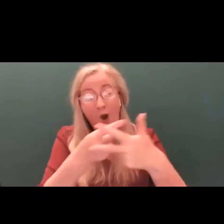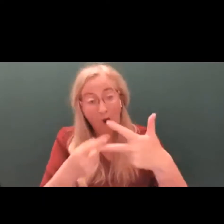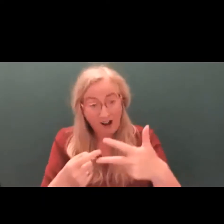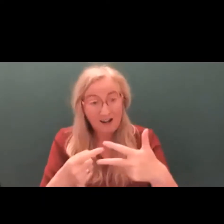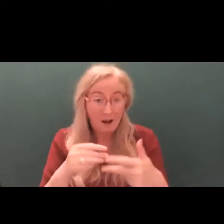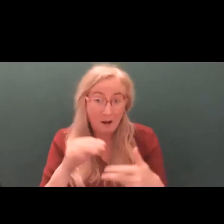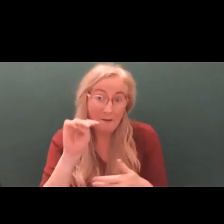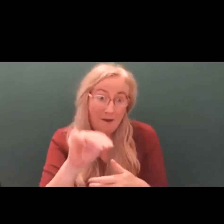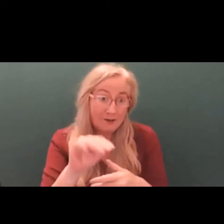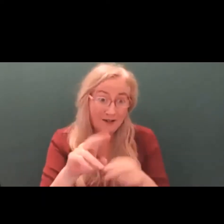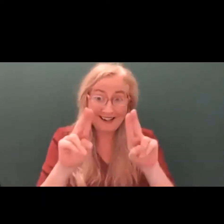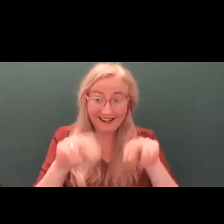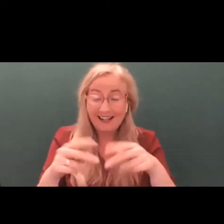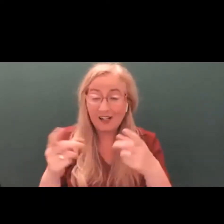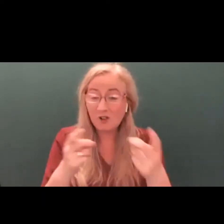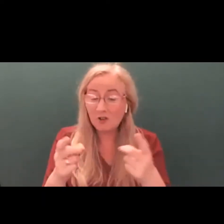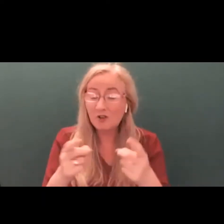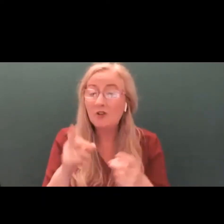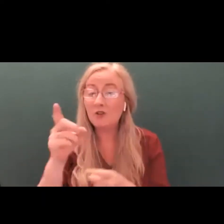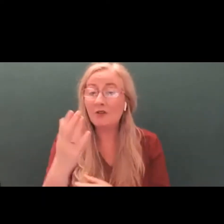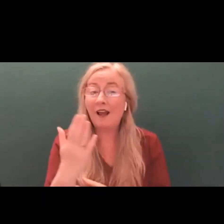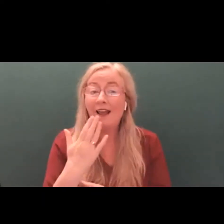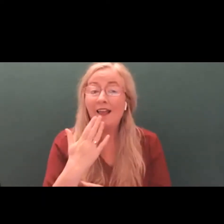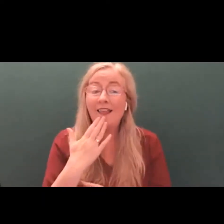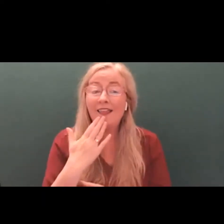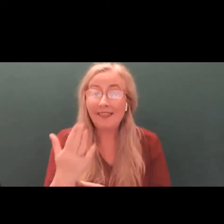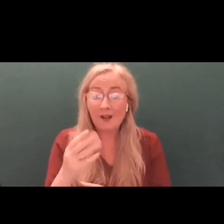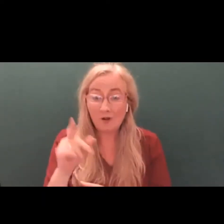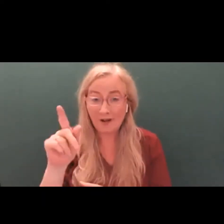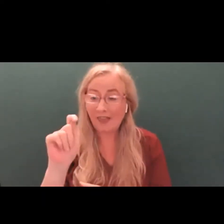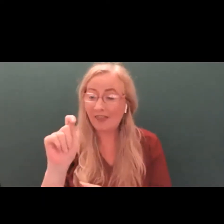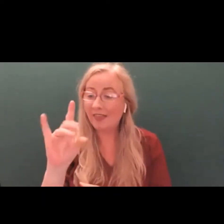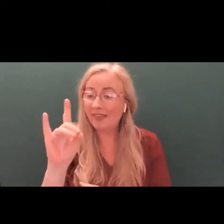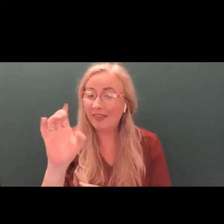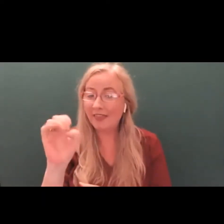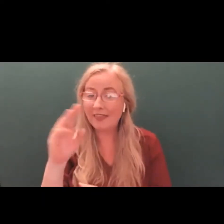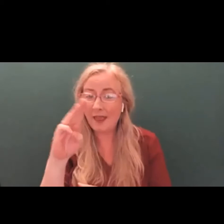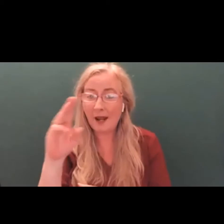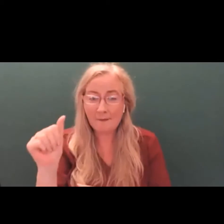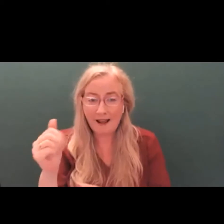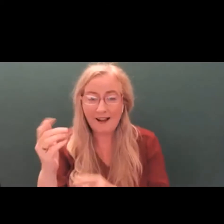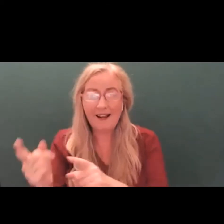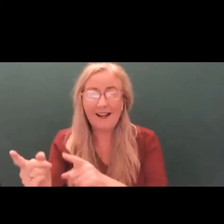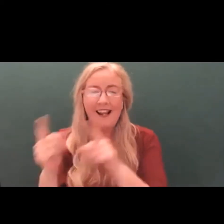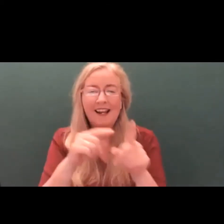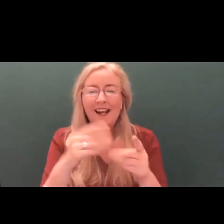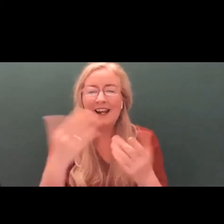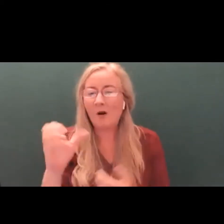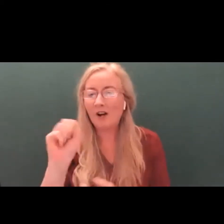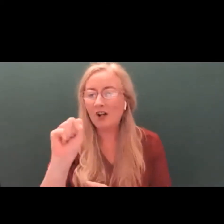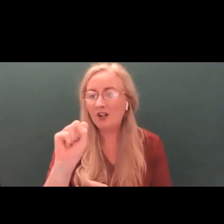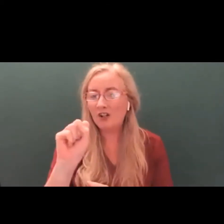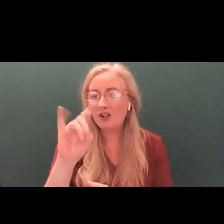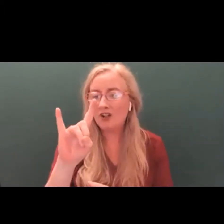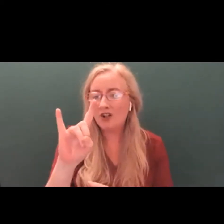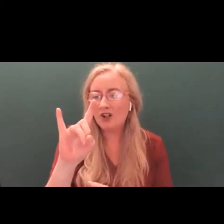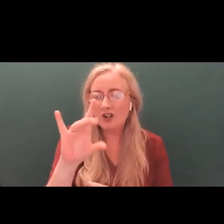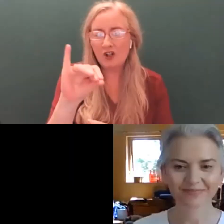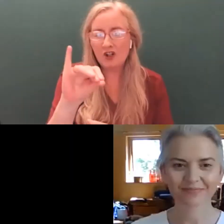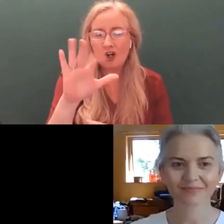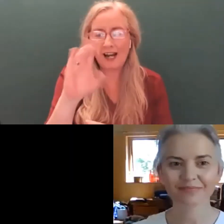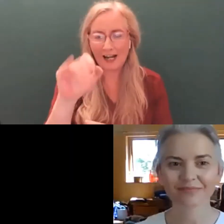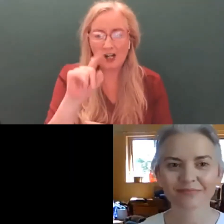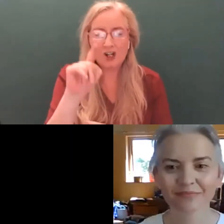think. So thank you for that, Thelma. Now we're going to have Shirley Clerkin, and Shirley is the Heritage Officer